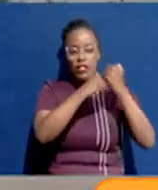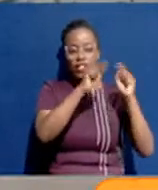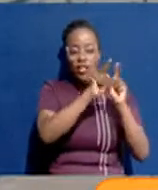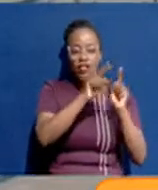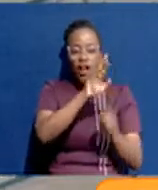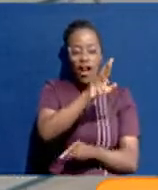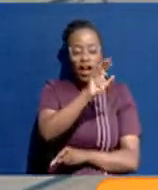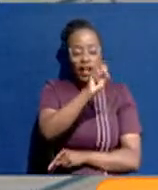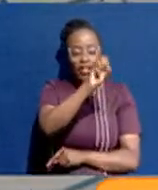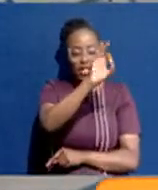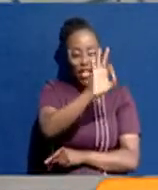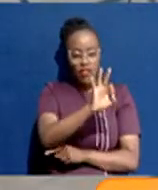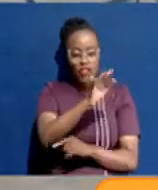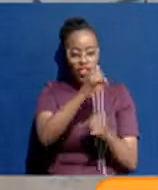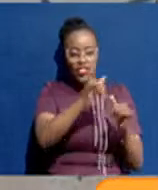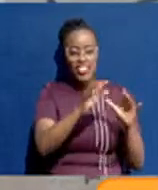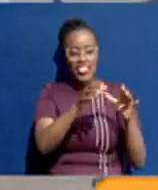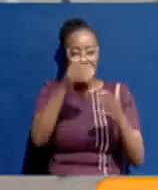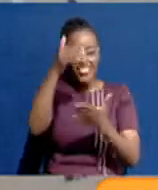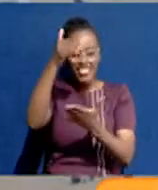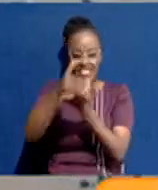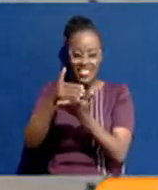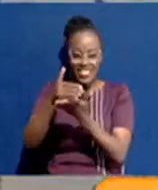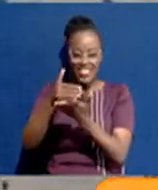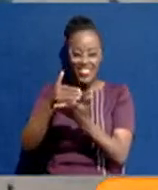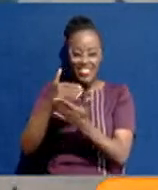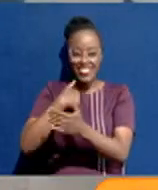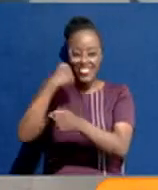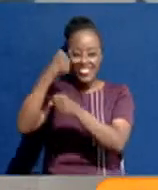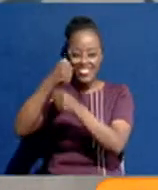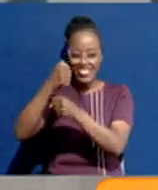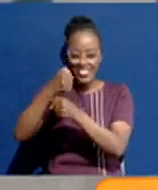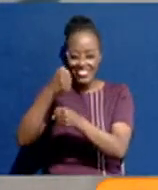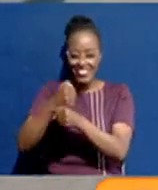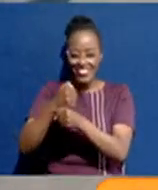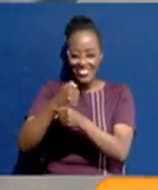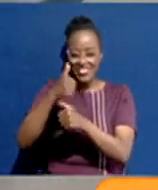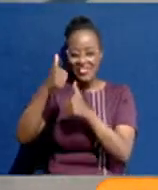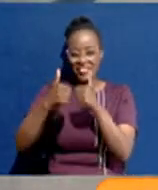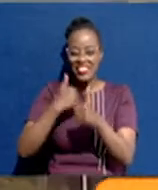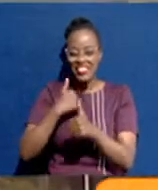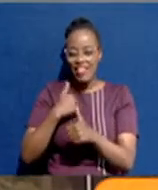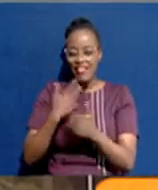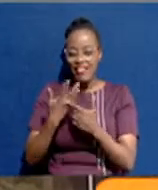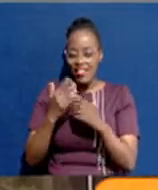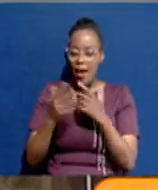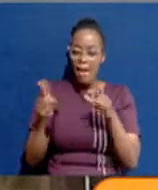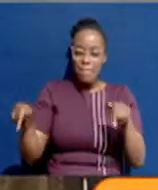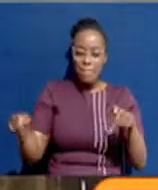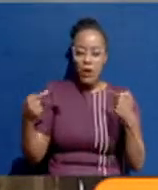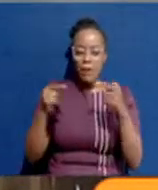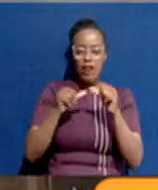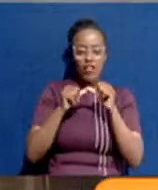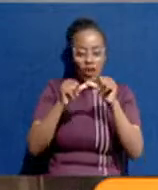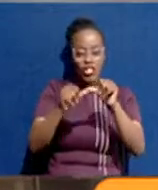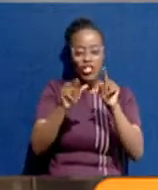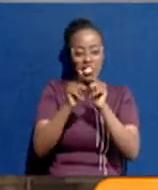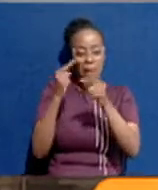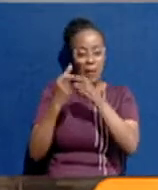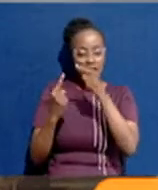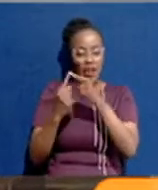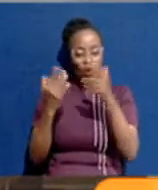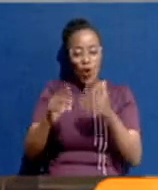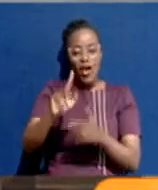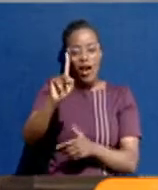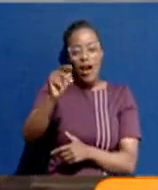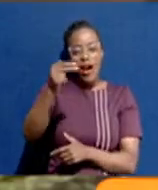RSF attempts to seize the Sudanese army headquarters. Bloody clashes have also continued to be experienced at